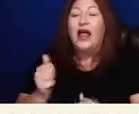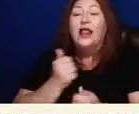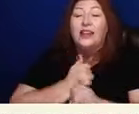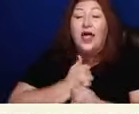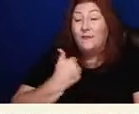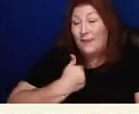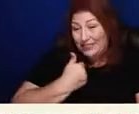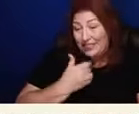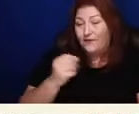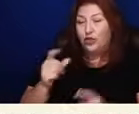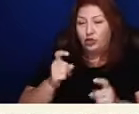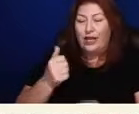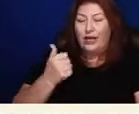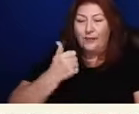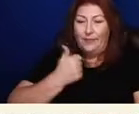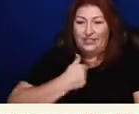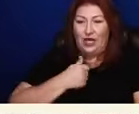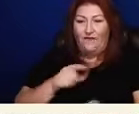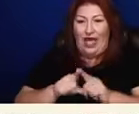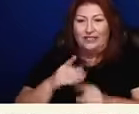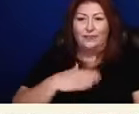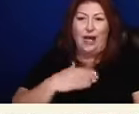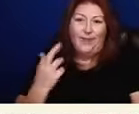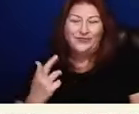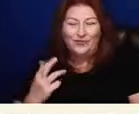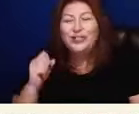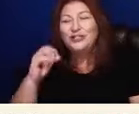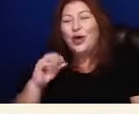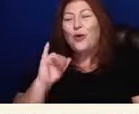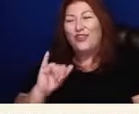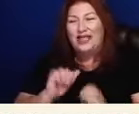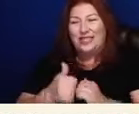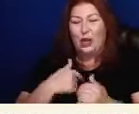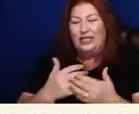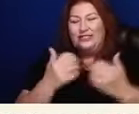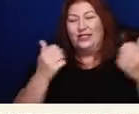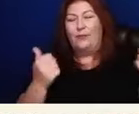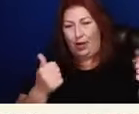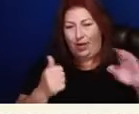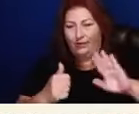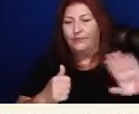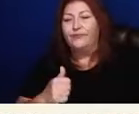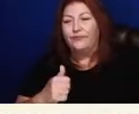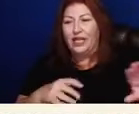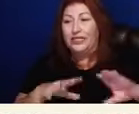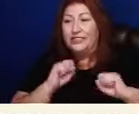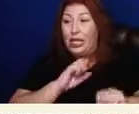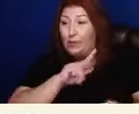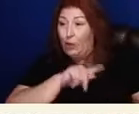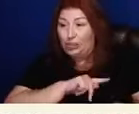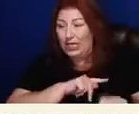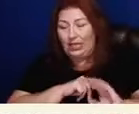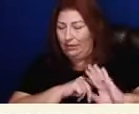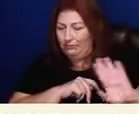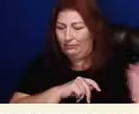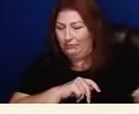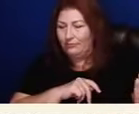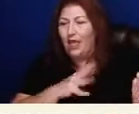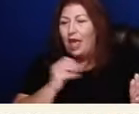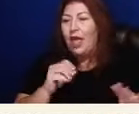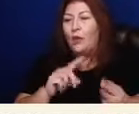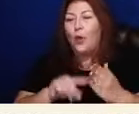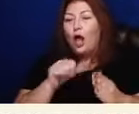like I would my best friend, right? So that's how I kind of separate taking it personally and what others think